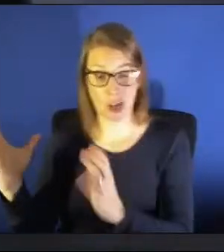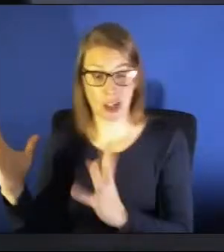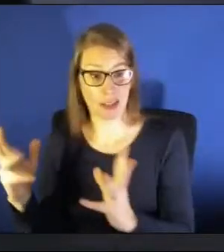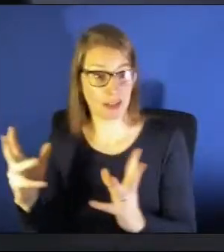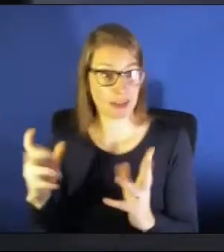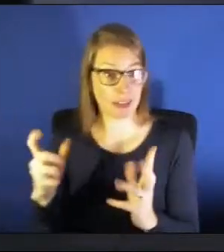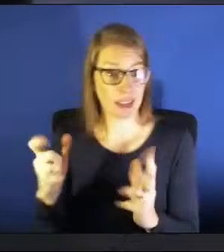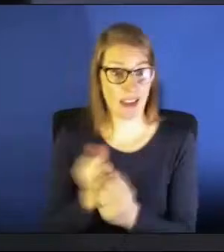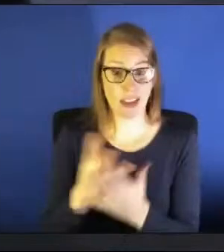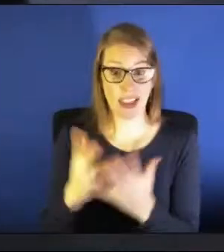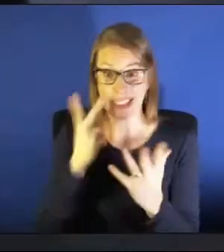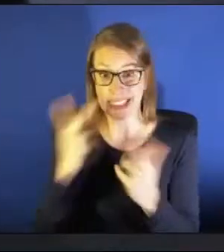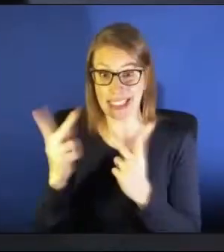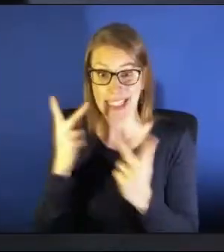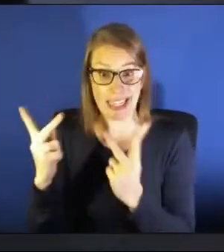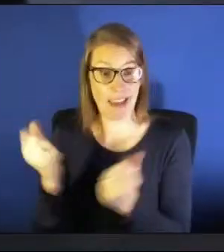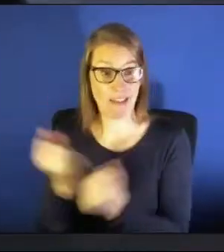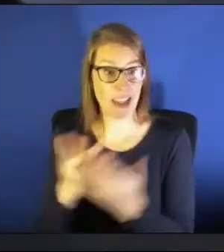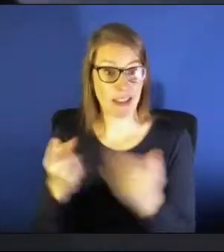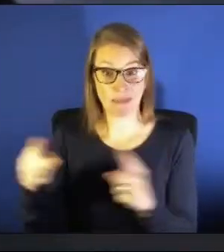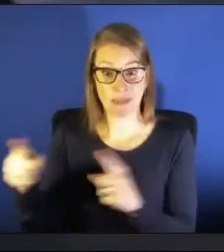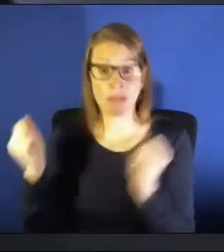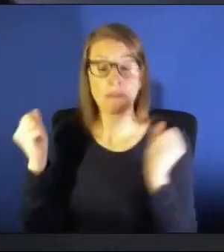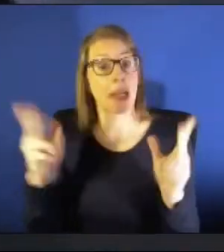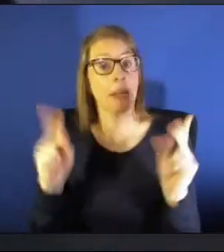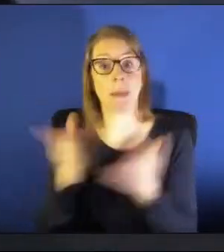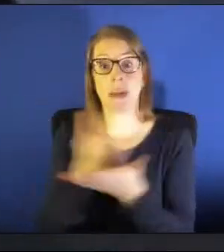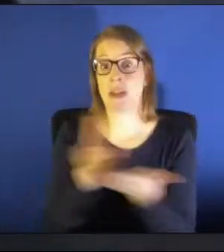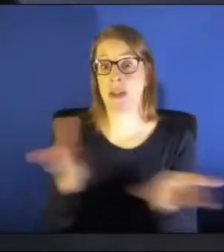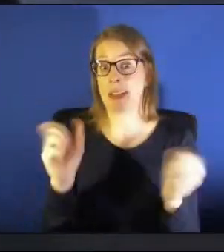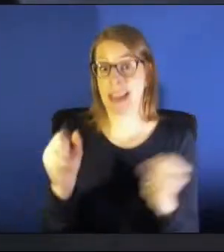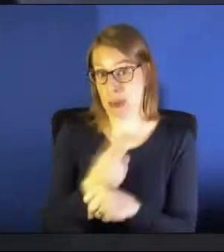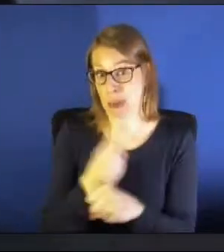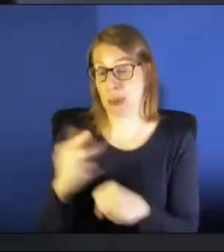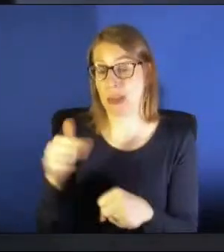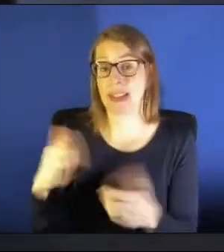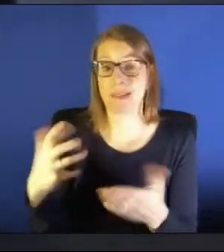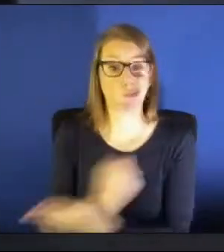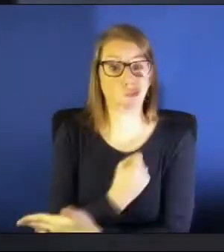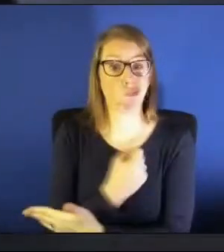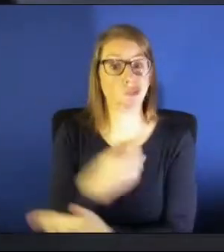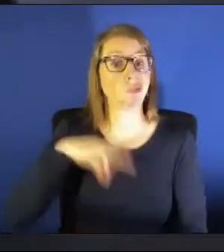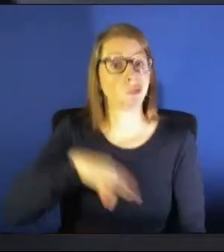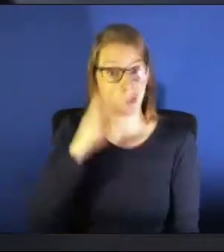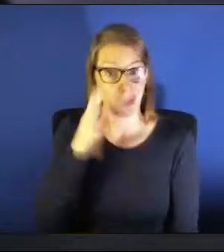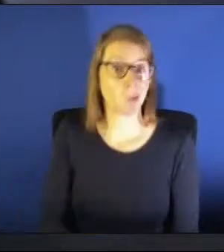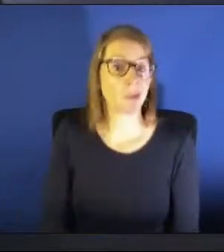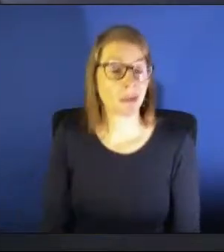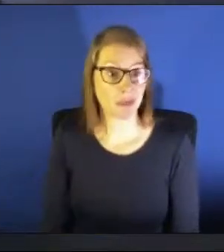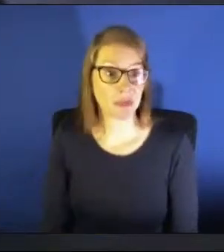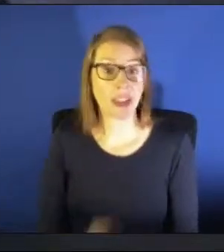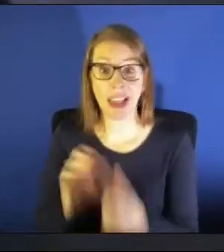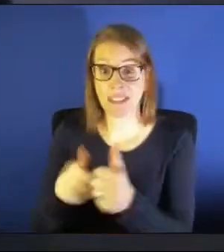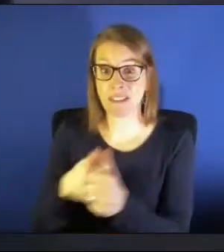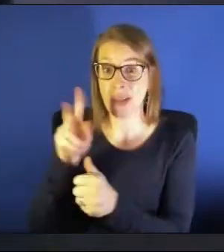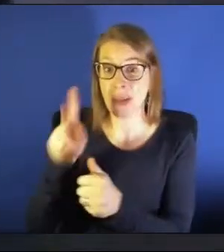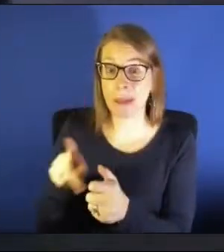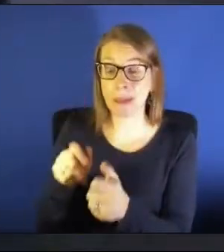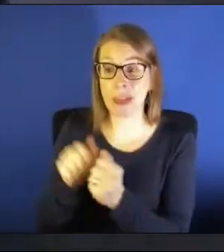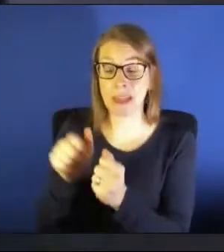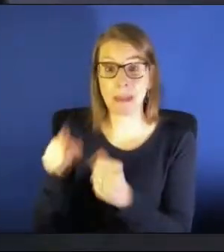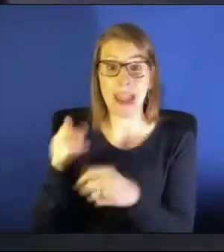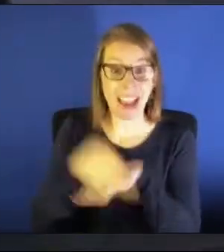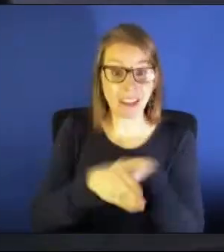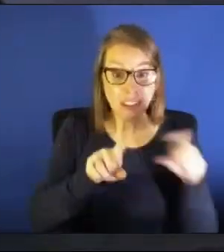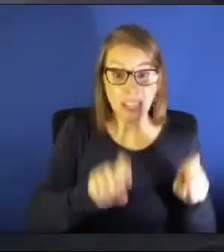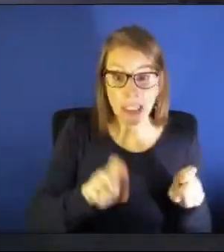going on with people and know that there's so many people out there that can use this and would really benefit from this. Yeah. And then following up with them after the fact to see where they're at with their